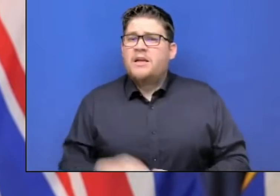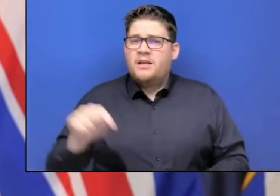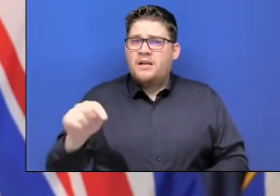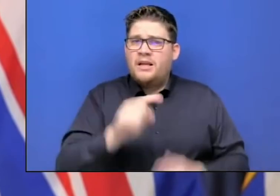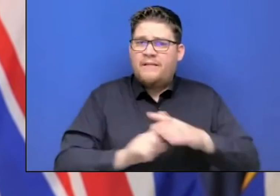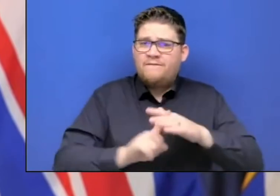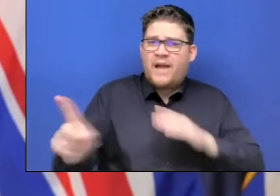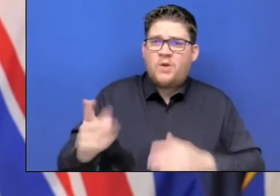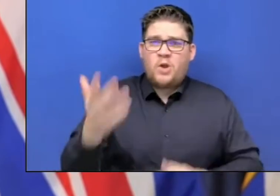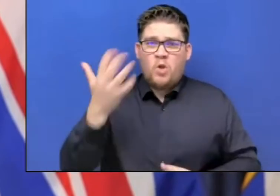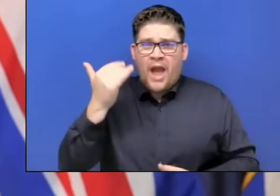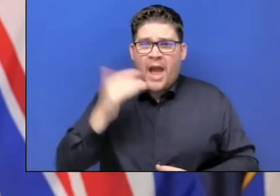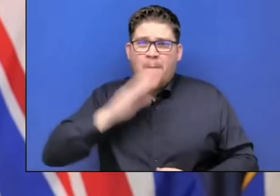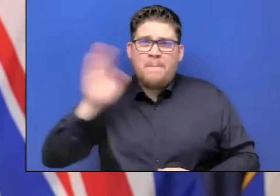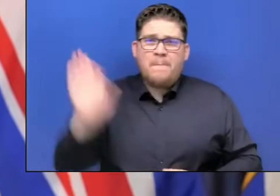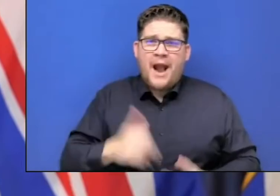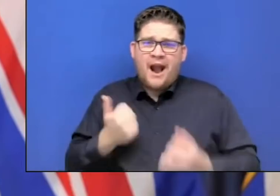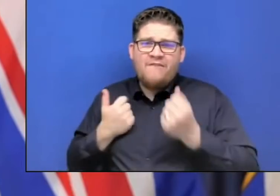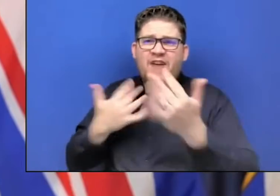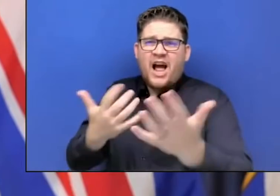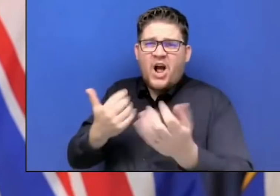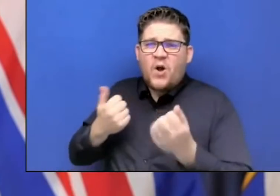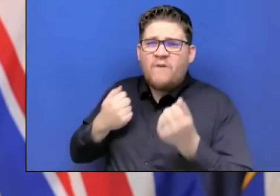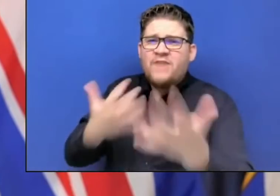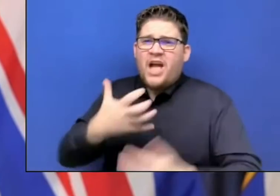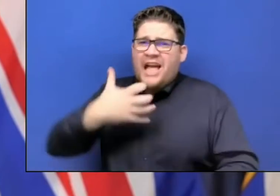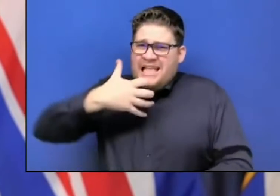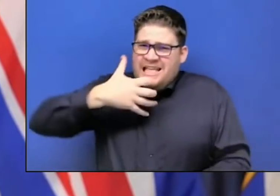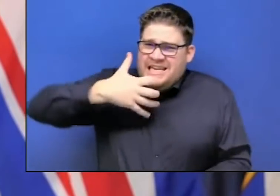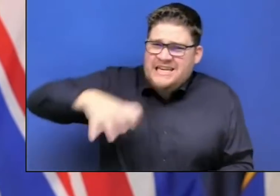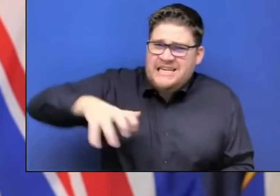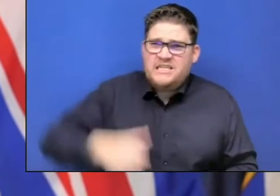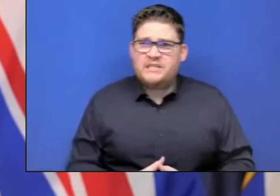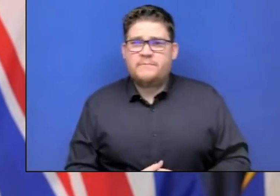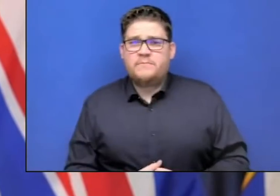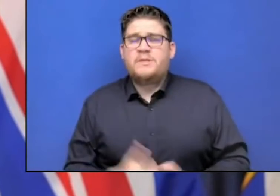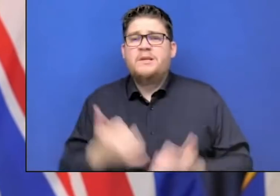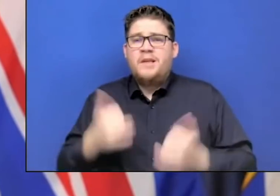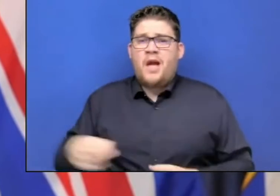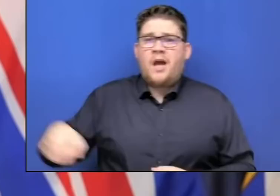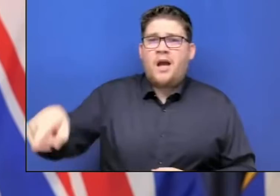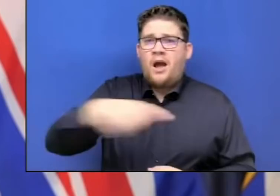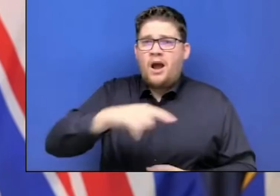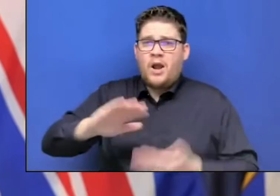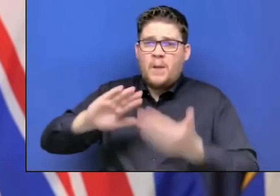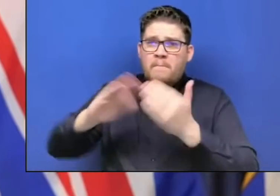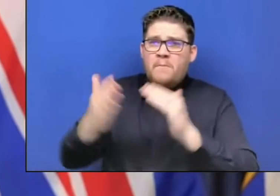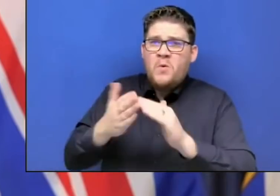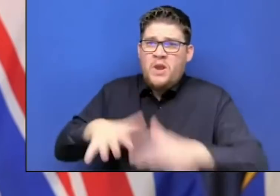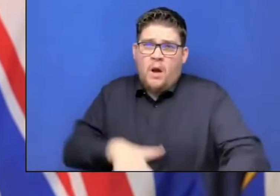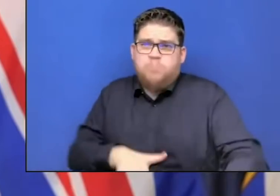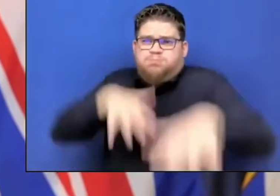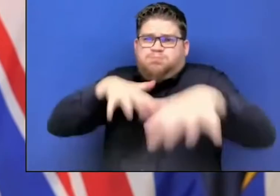wildfires raging in temperatures that were unprecedented. And now we have the entire community underwater, safe